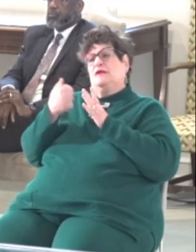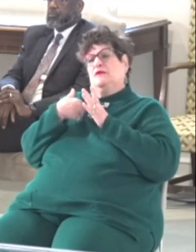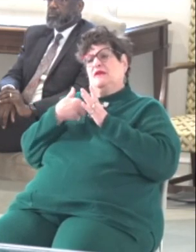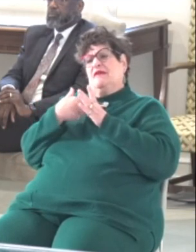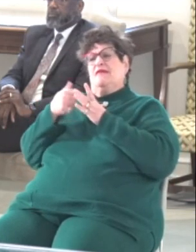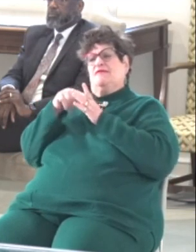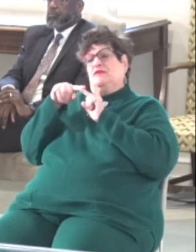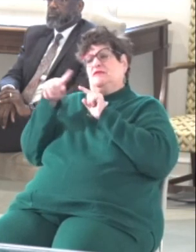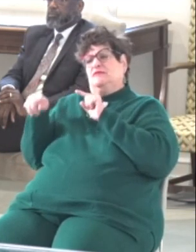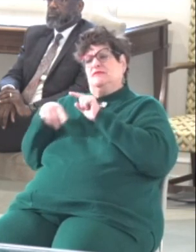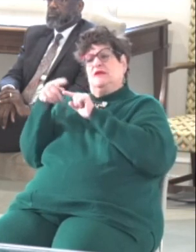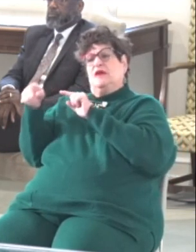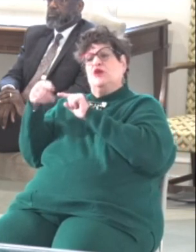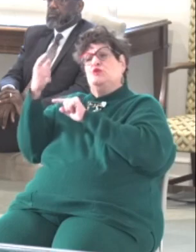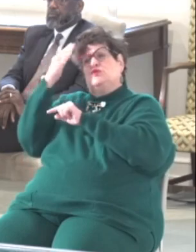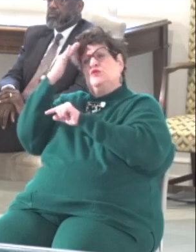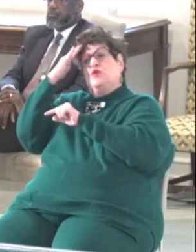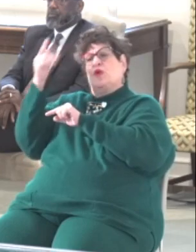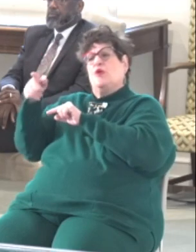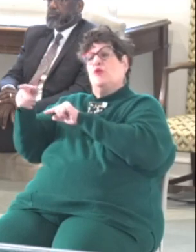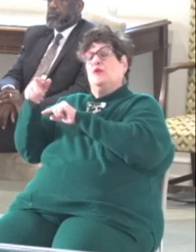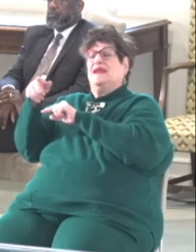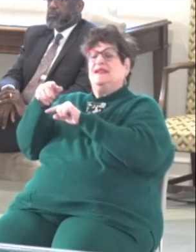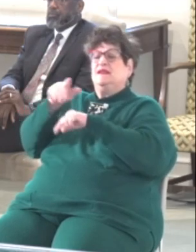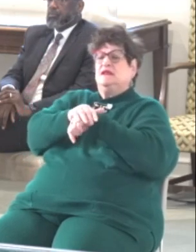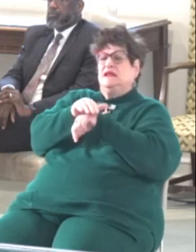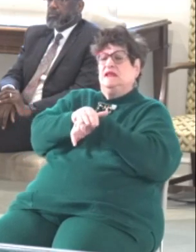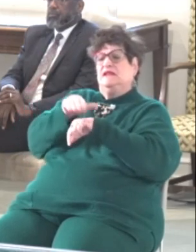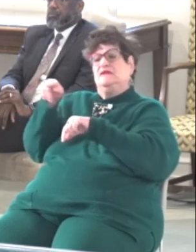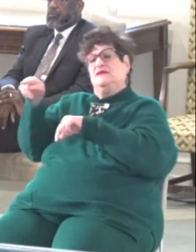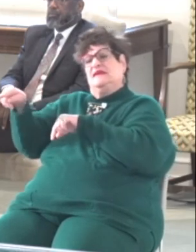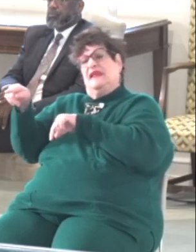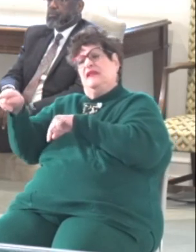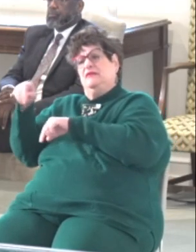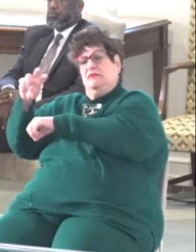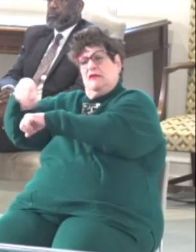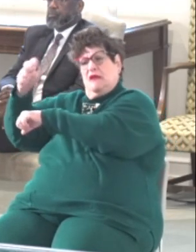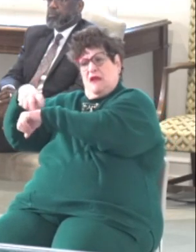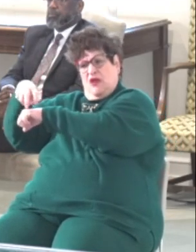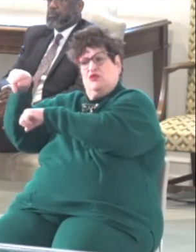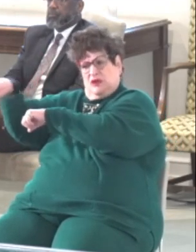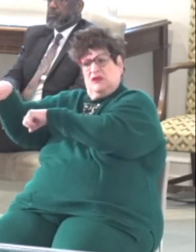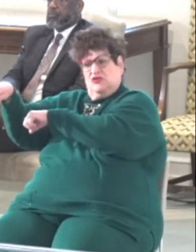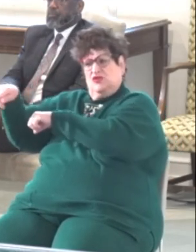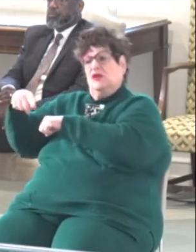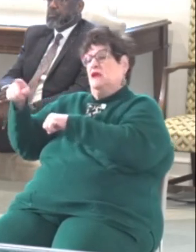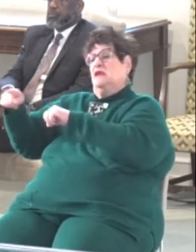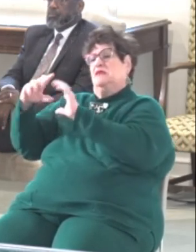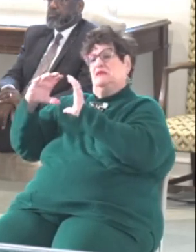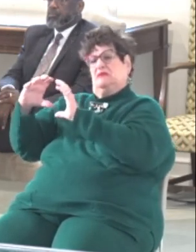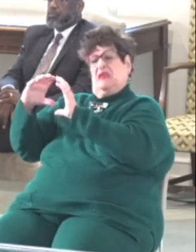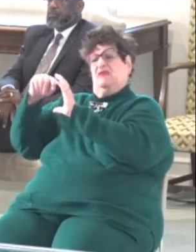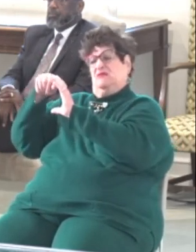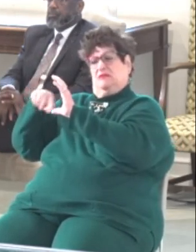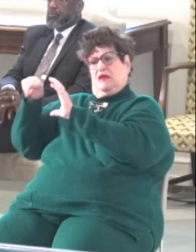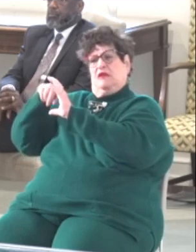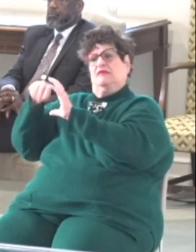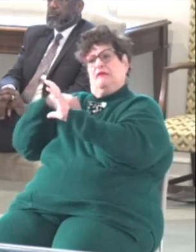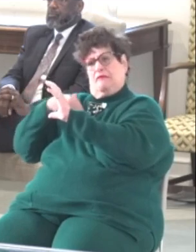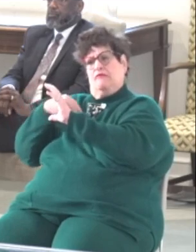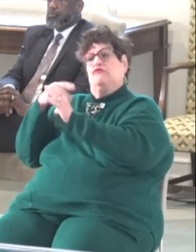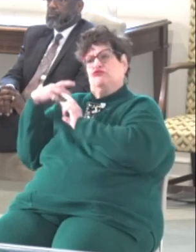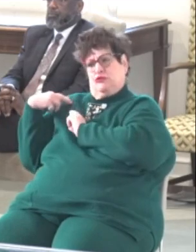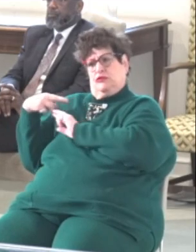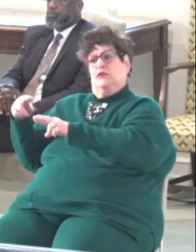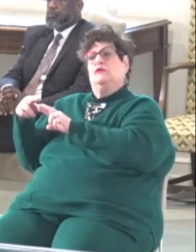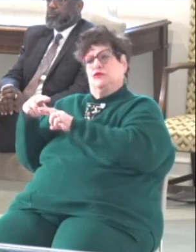British Isles, such as Newgrange and Stonehenge, where they mark the solstices for what are likely religious rites.